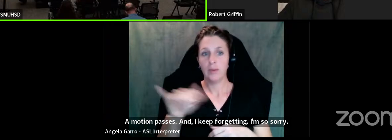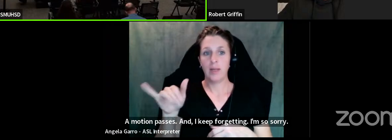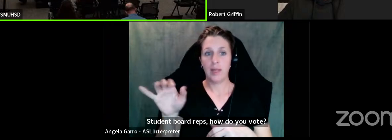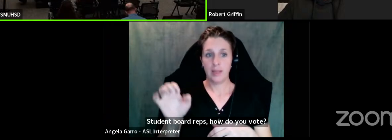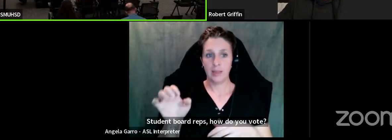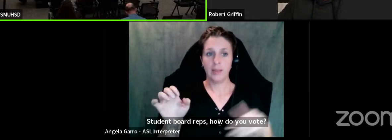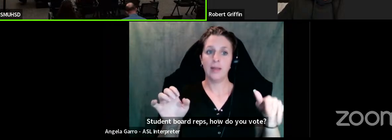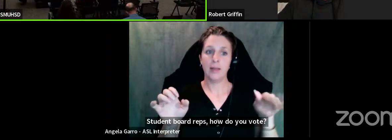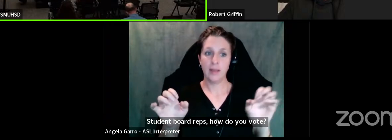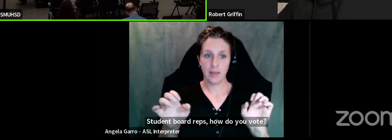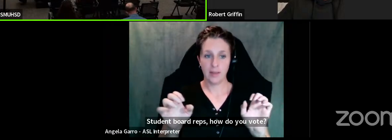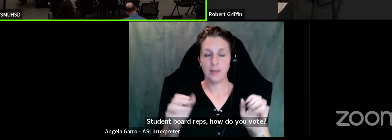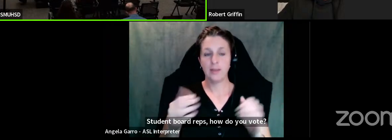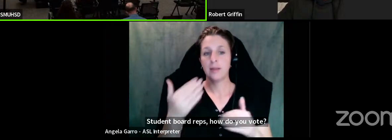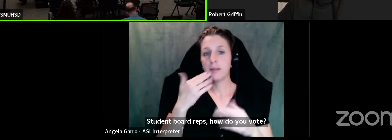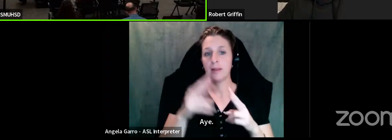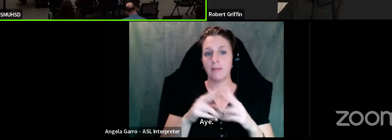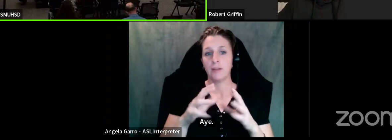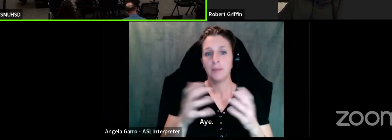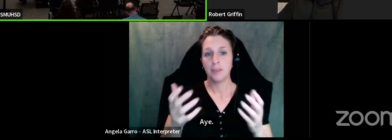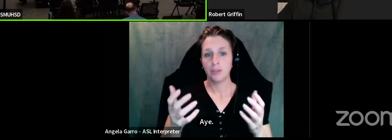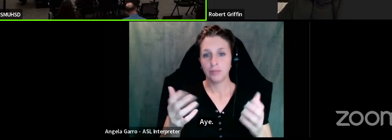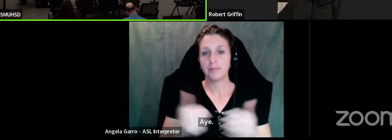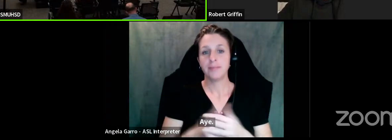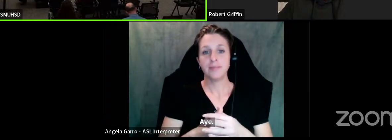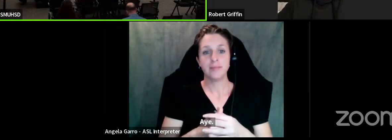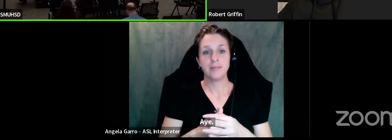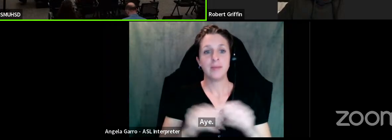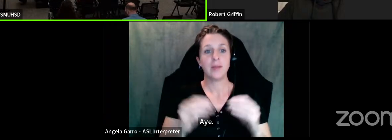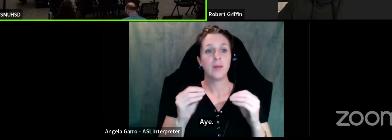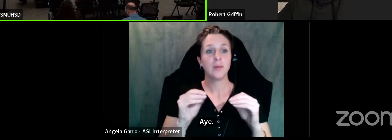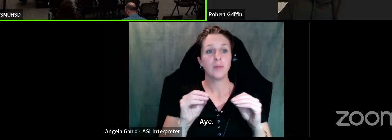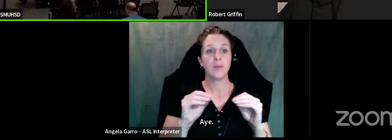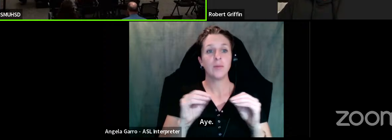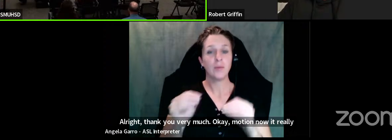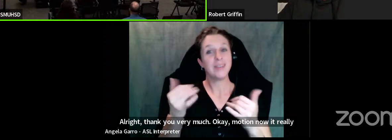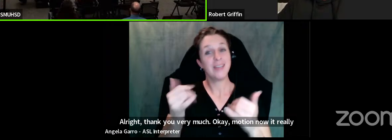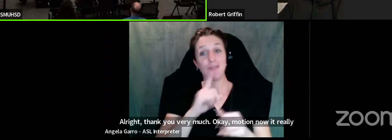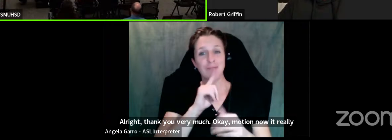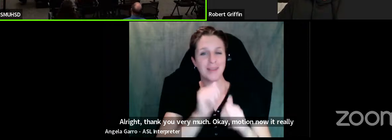Aye. Thank you very much. Okay, motion, now it really passes.